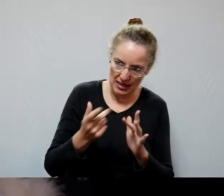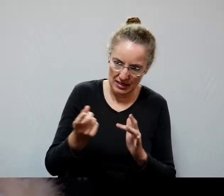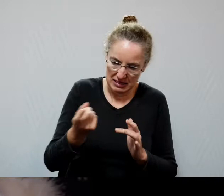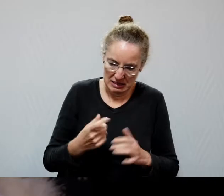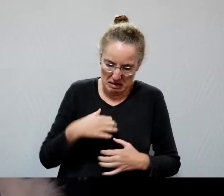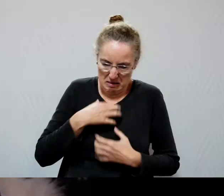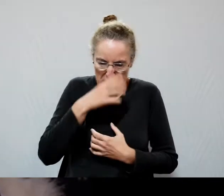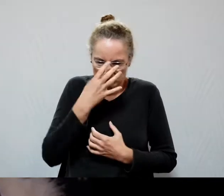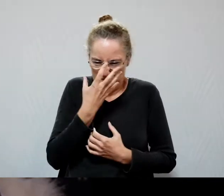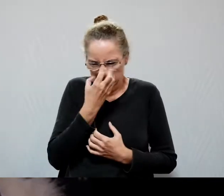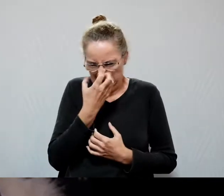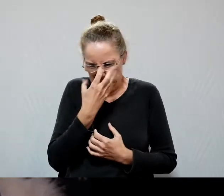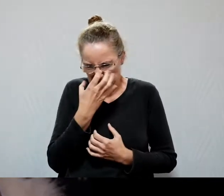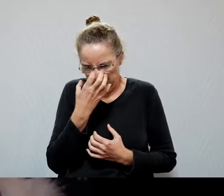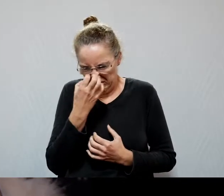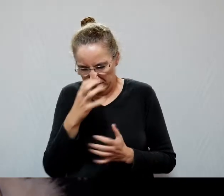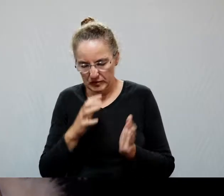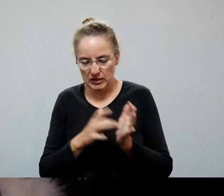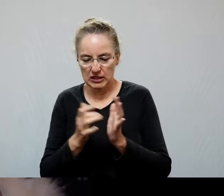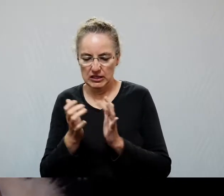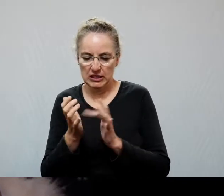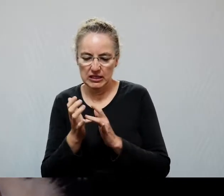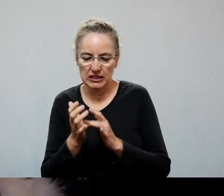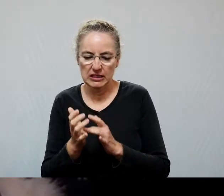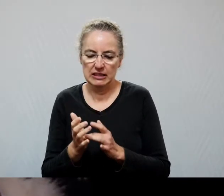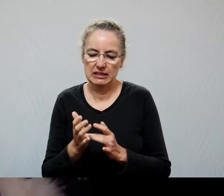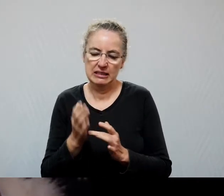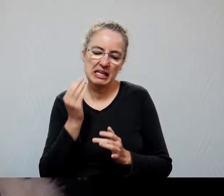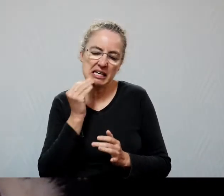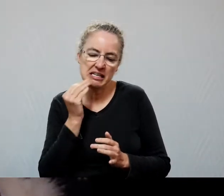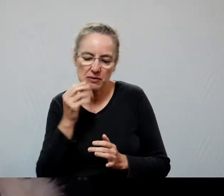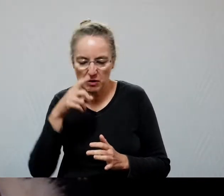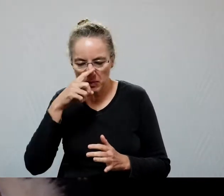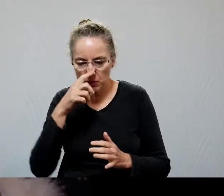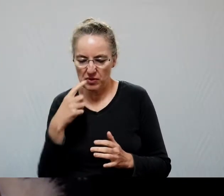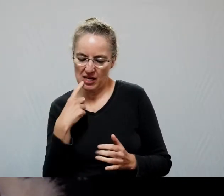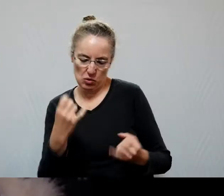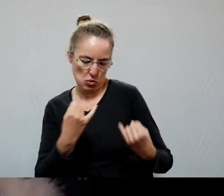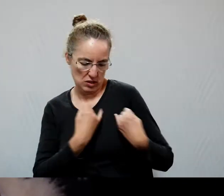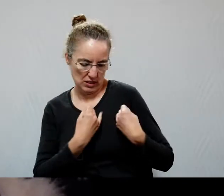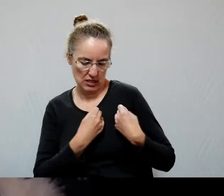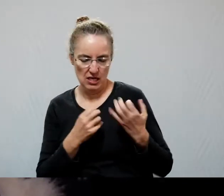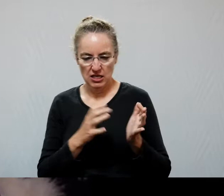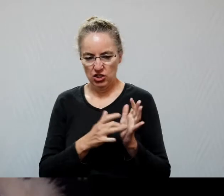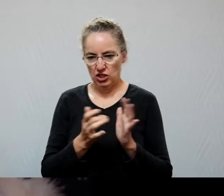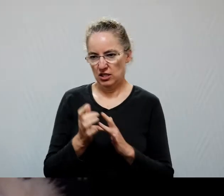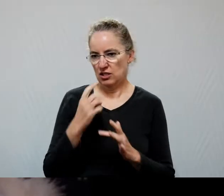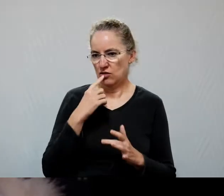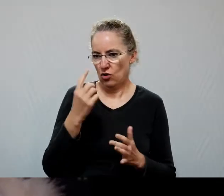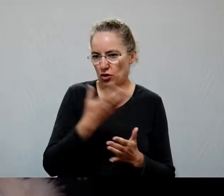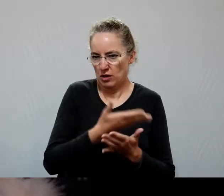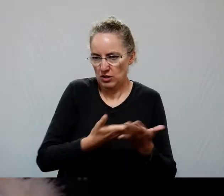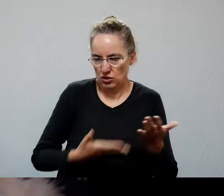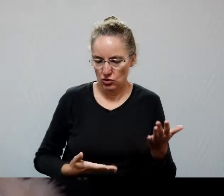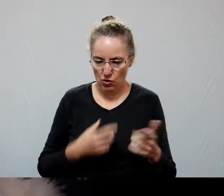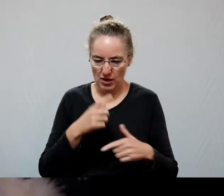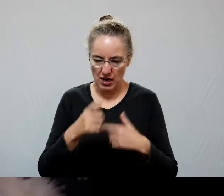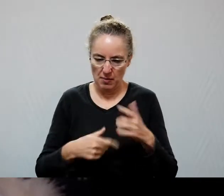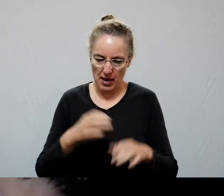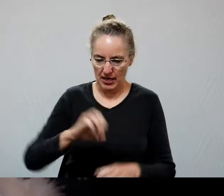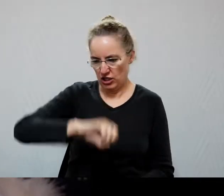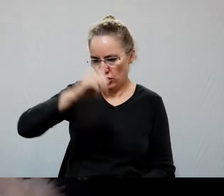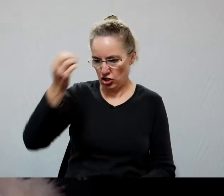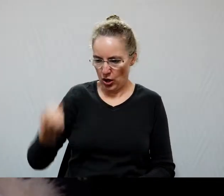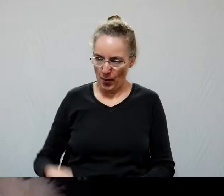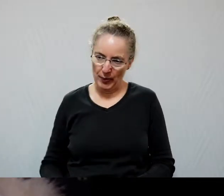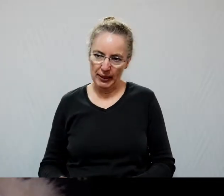grumbled about Jesus eating with the people they called sinners. So Jesus told them a story about a shepherd